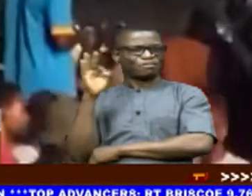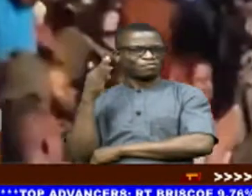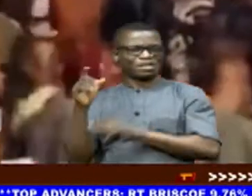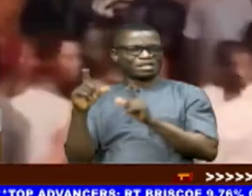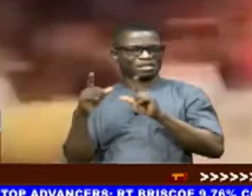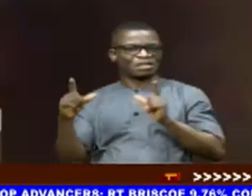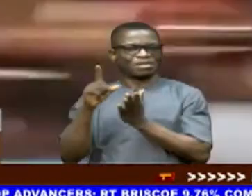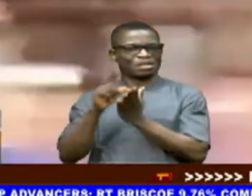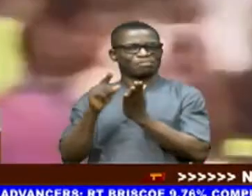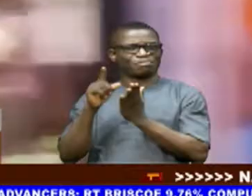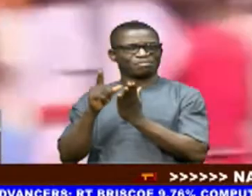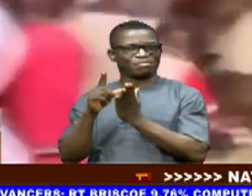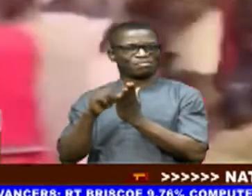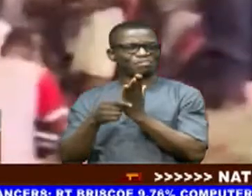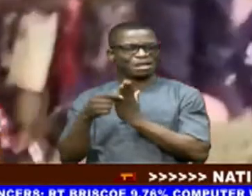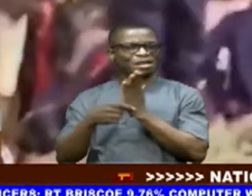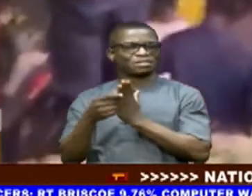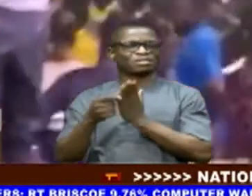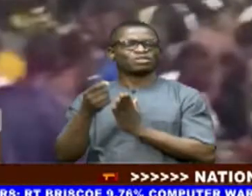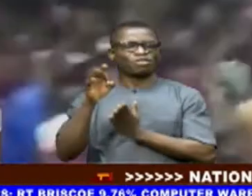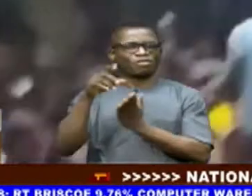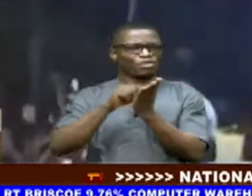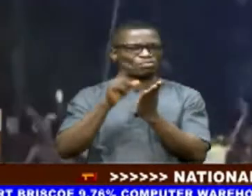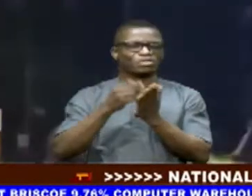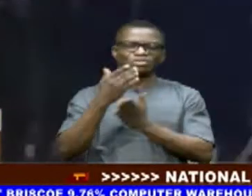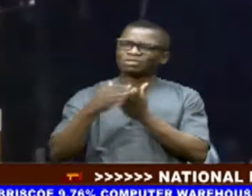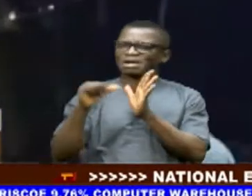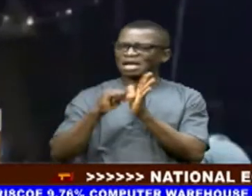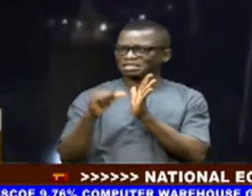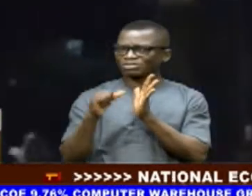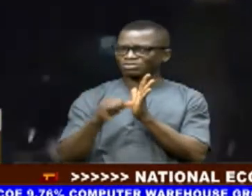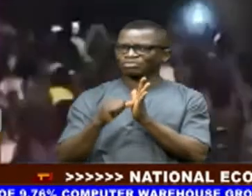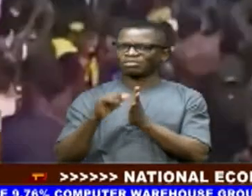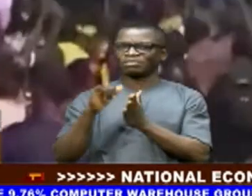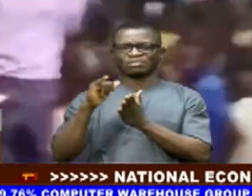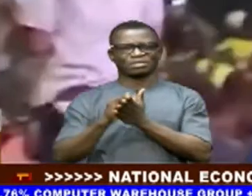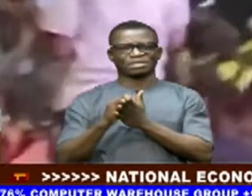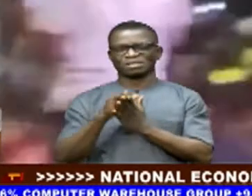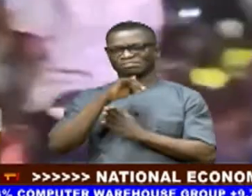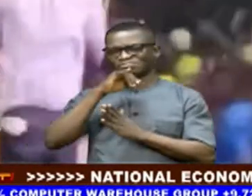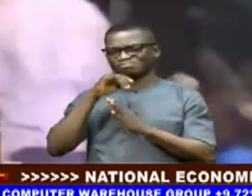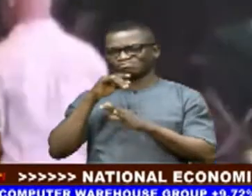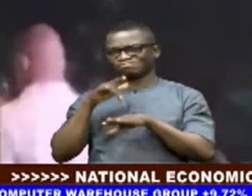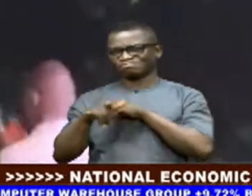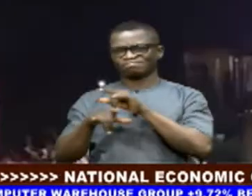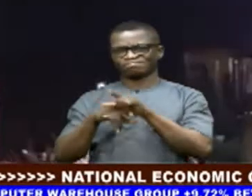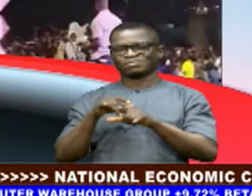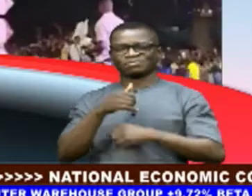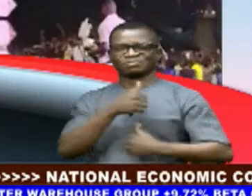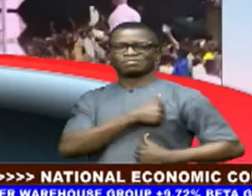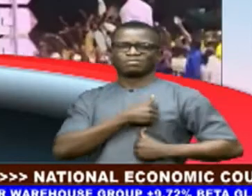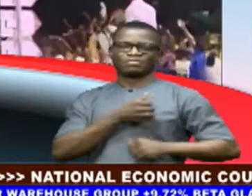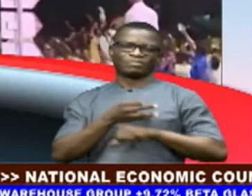Afrique, accusing it of publishing articles discrediting the armed forces.